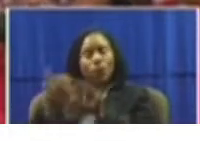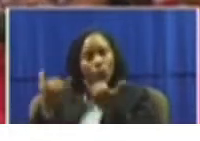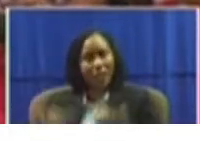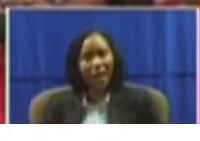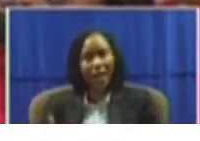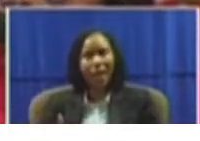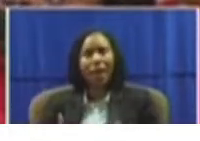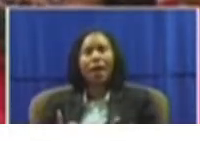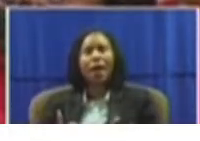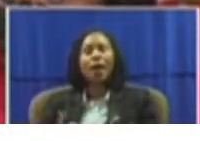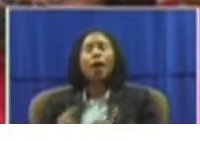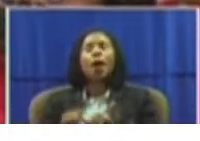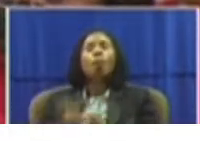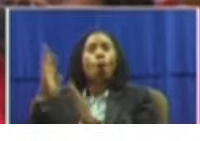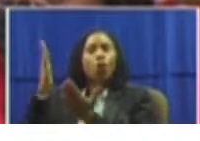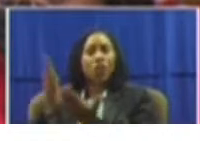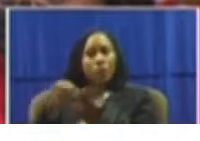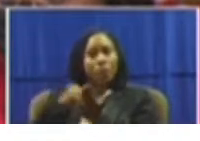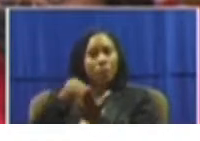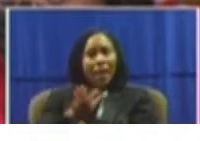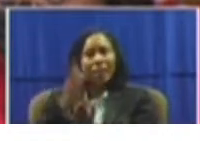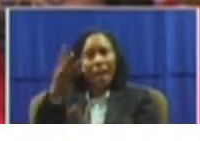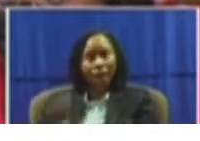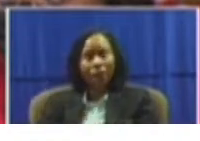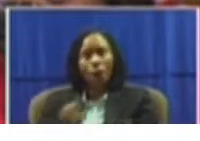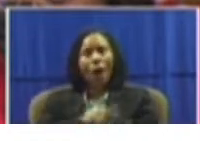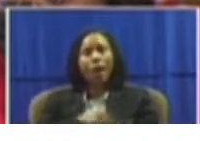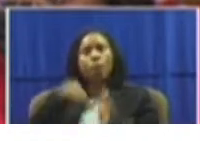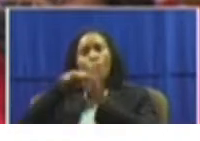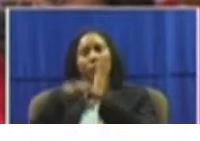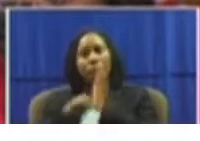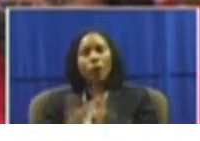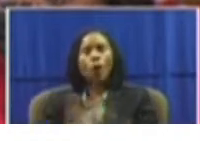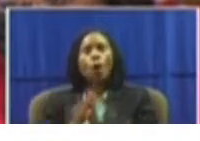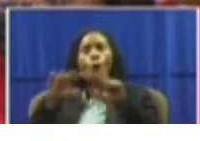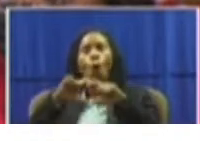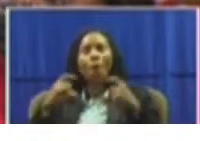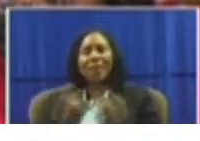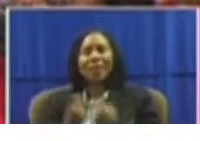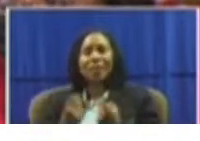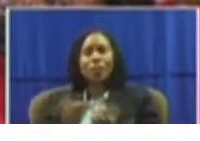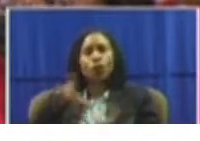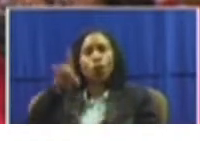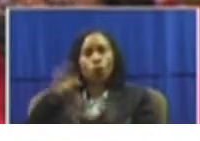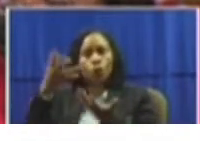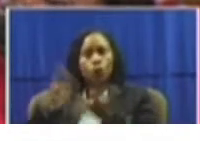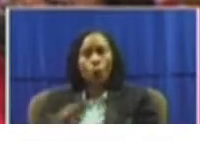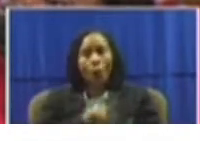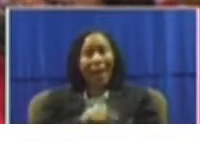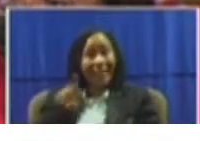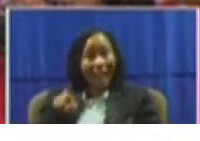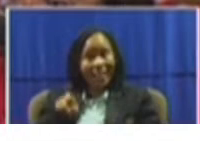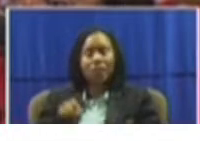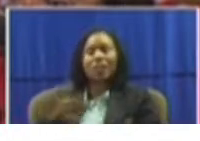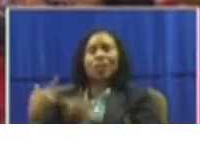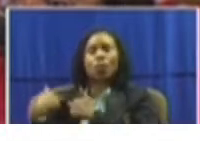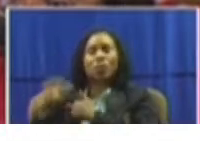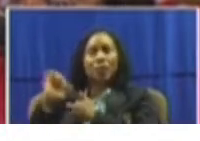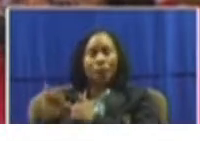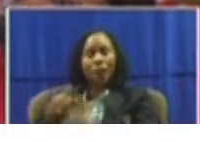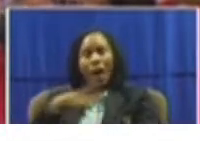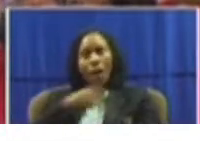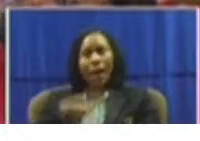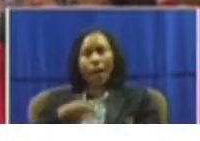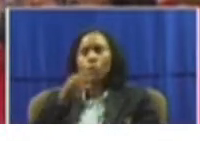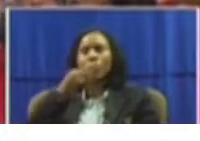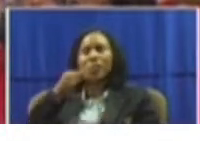placed on the order paper because the programming committee chose to do that, because that's their responsibility. I would like to suggest that this